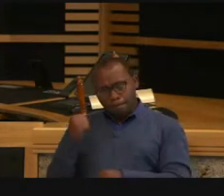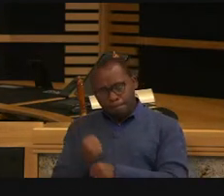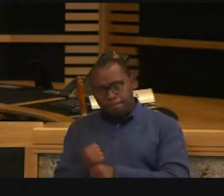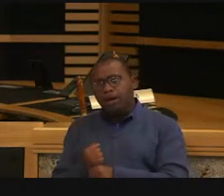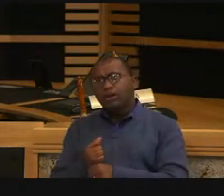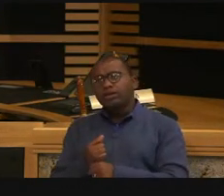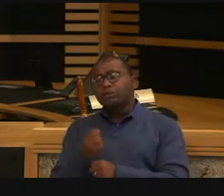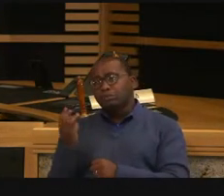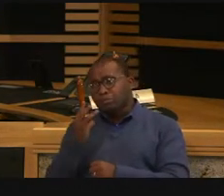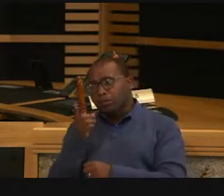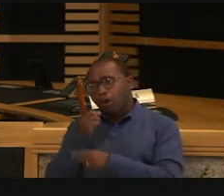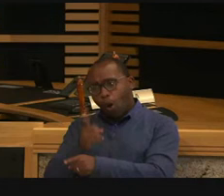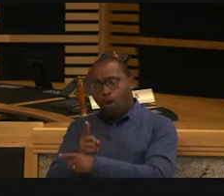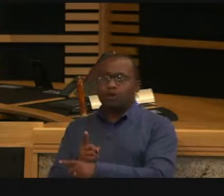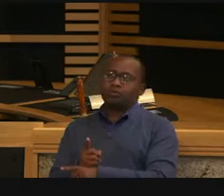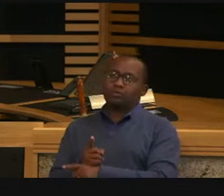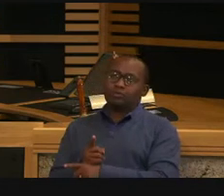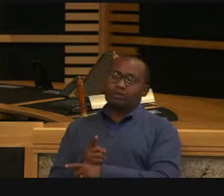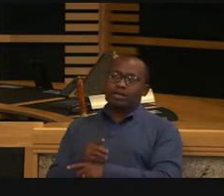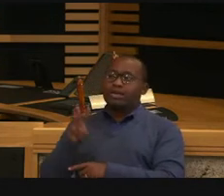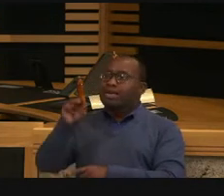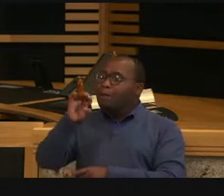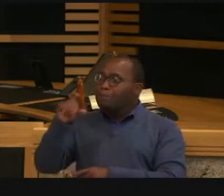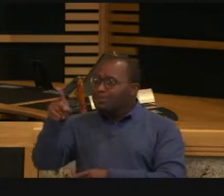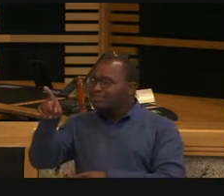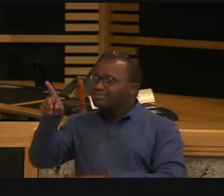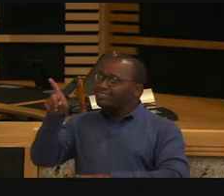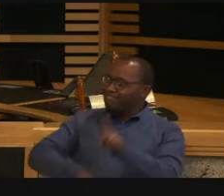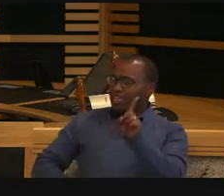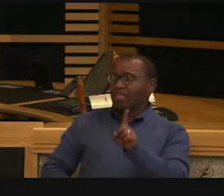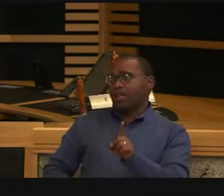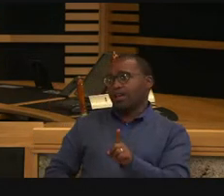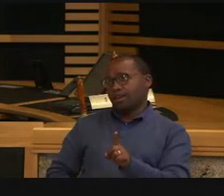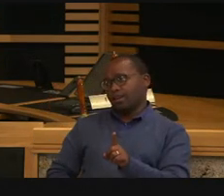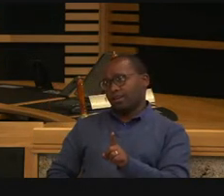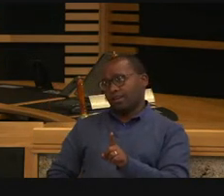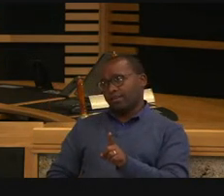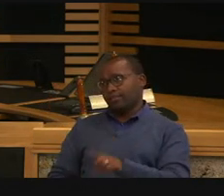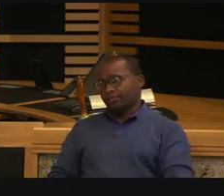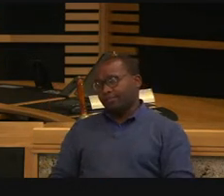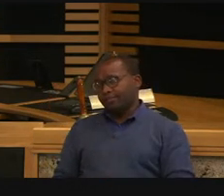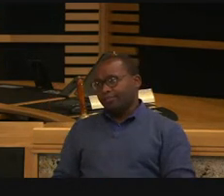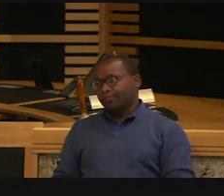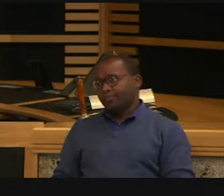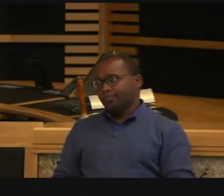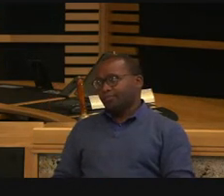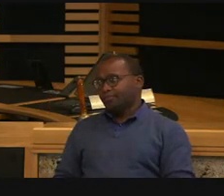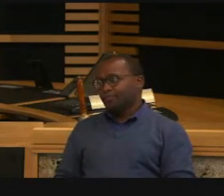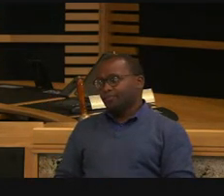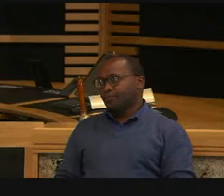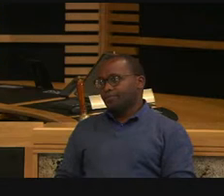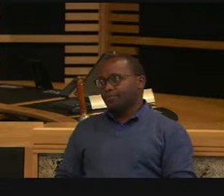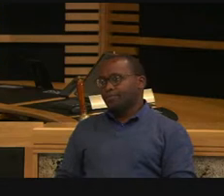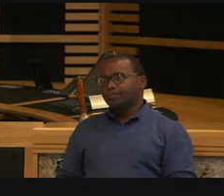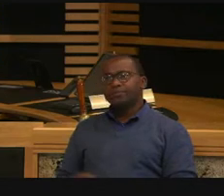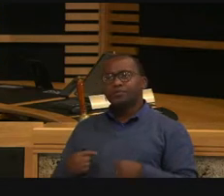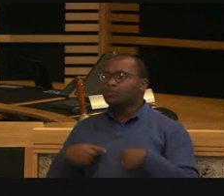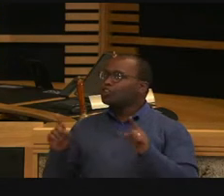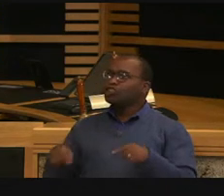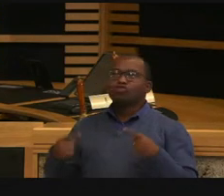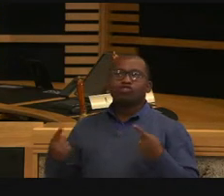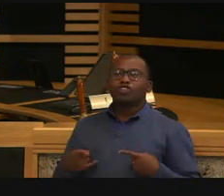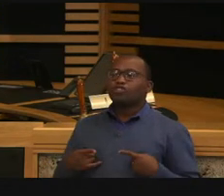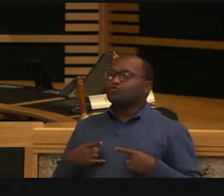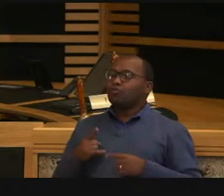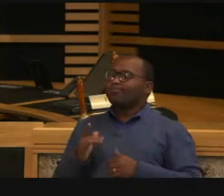the MEC, for this lack of service delivery? Honourable Speaker, it can't be business as usual when roads are not